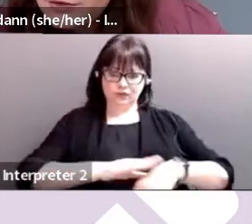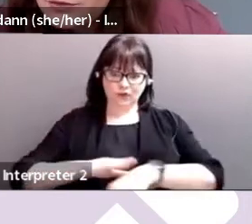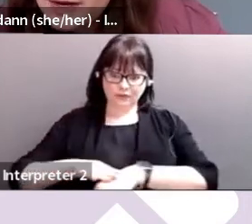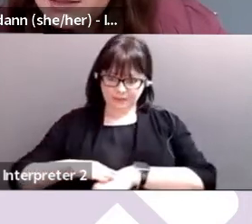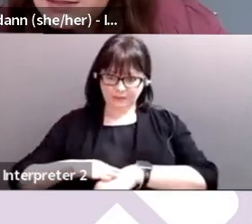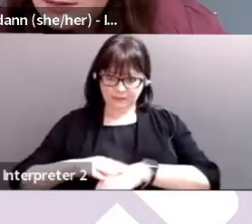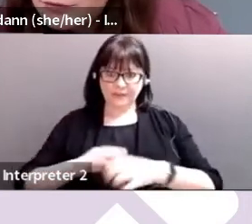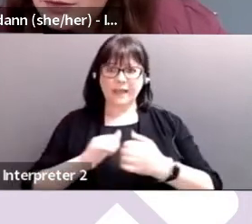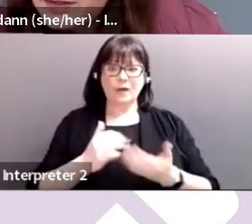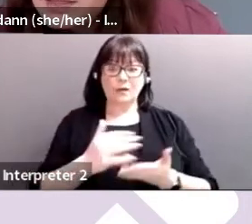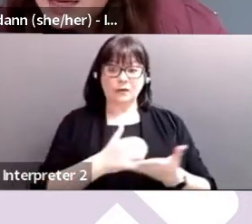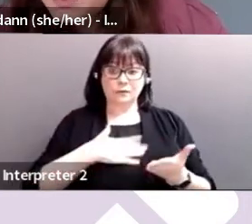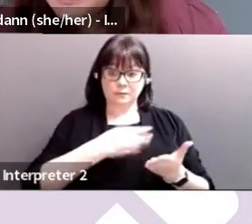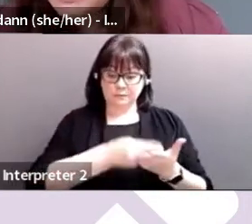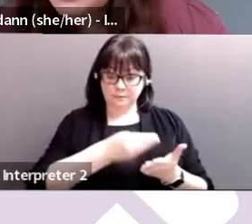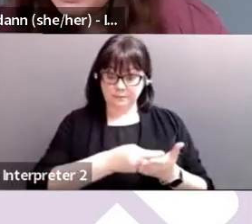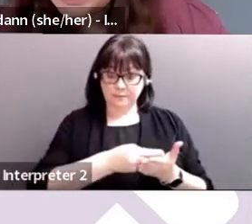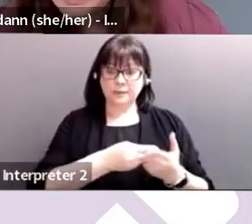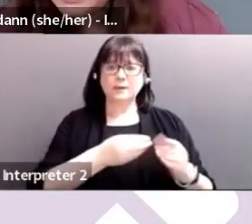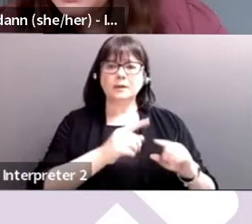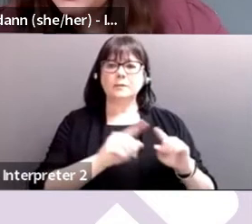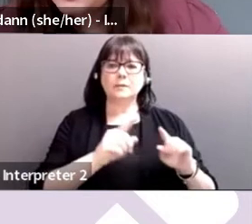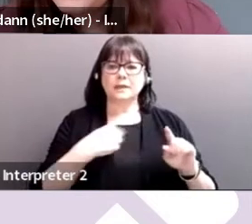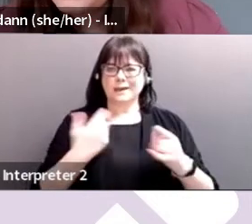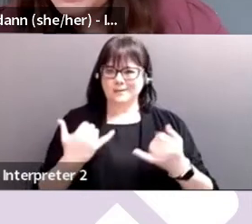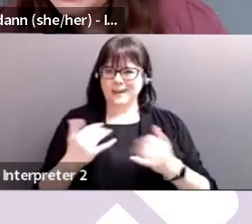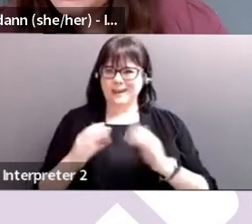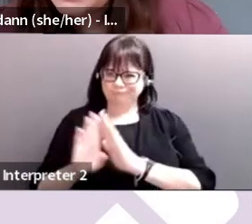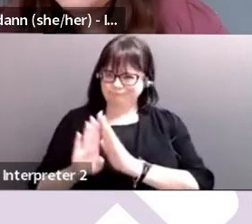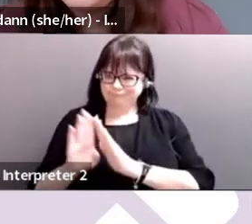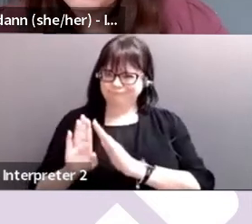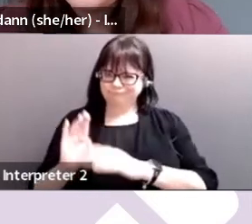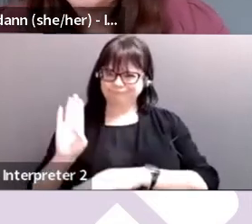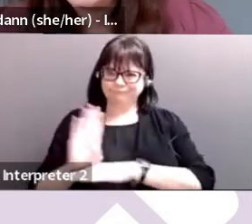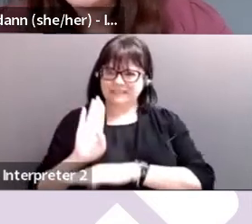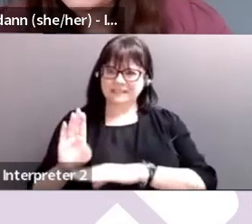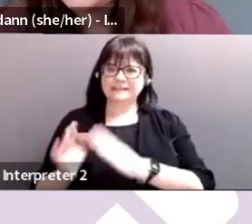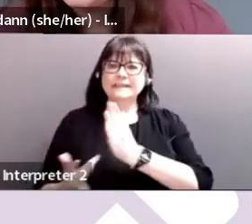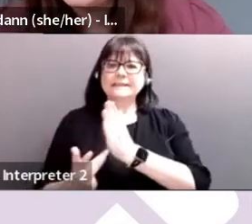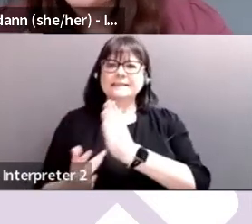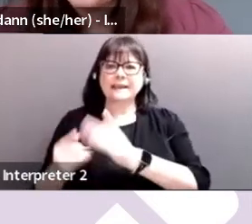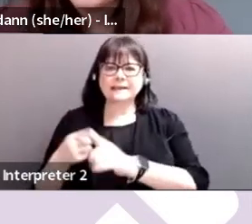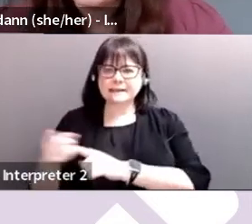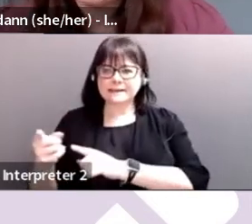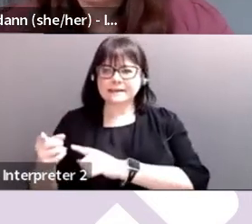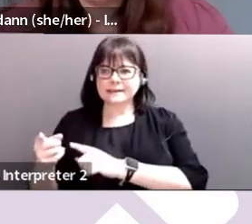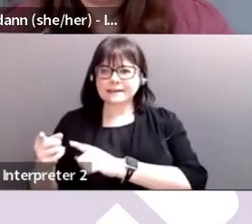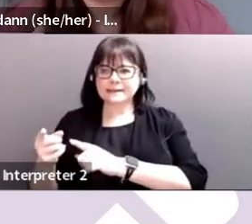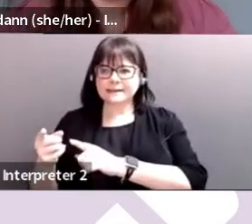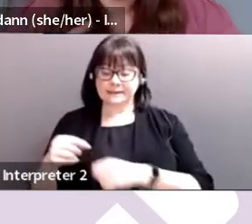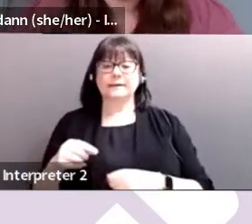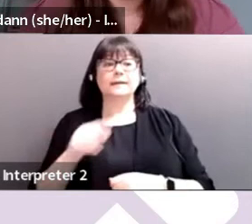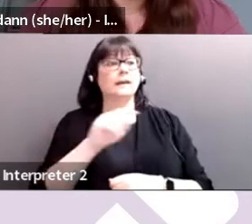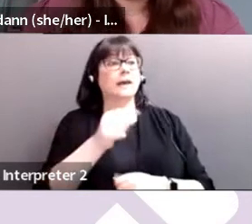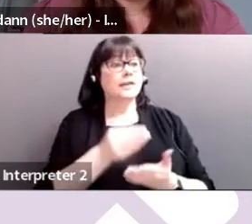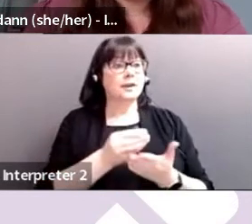for grants for the tech business you're building, will the money coming in from other sources count, or is that